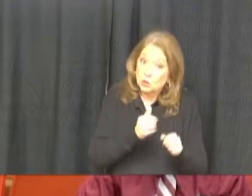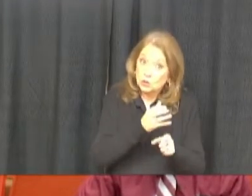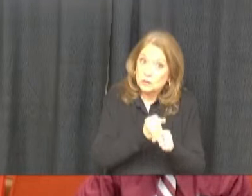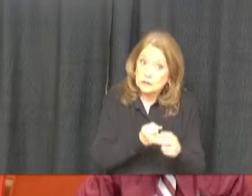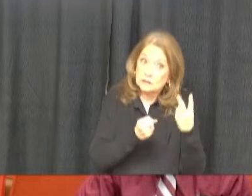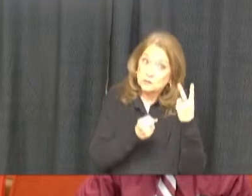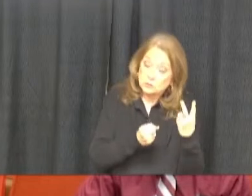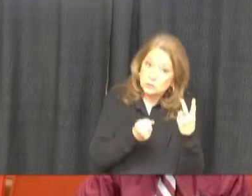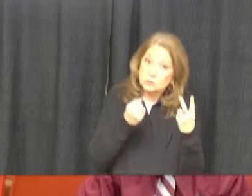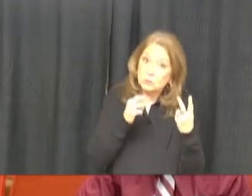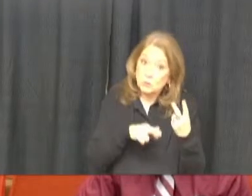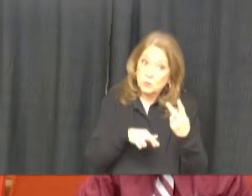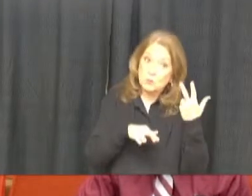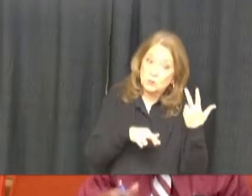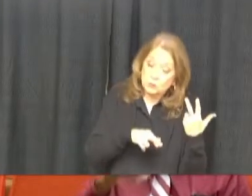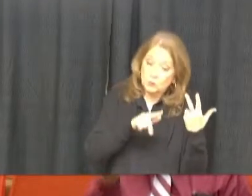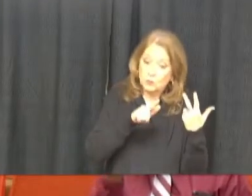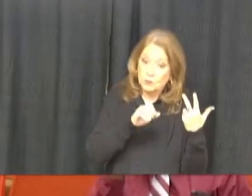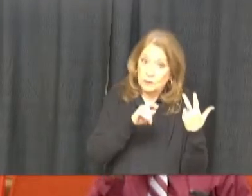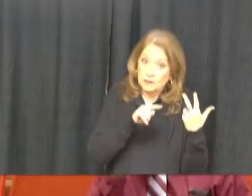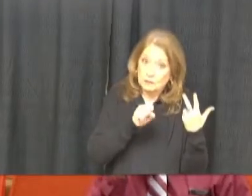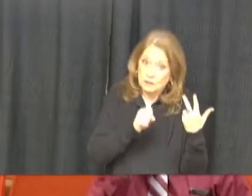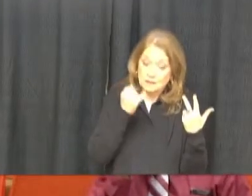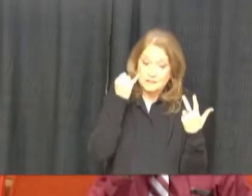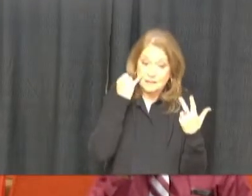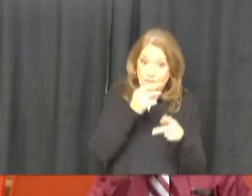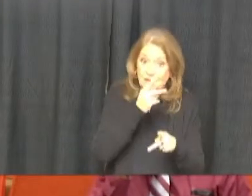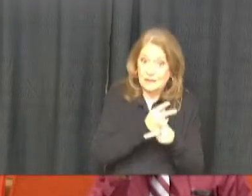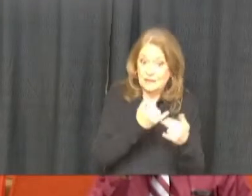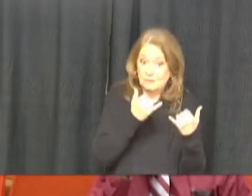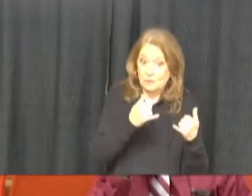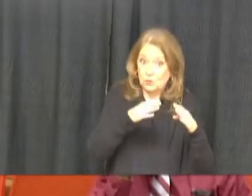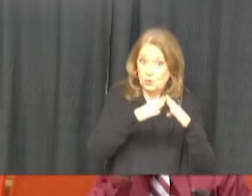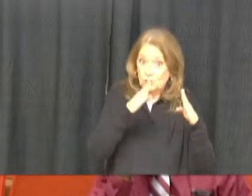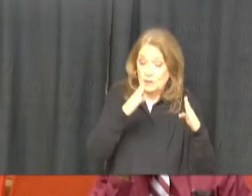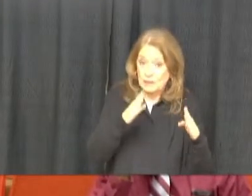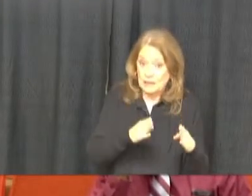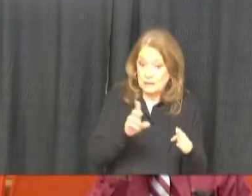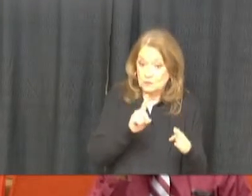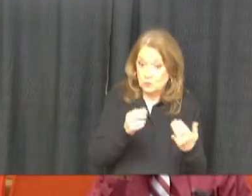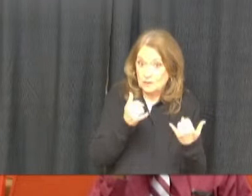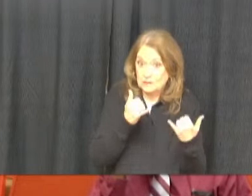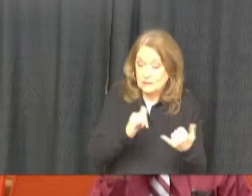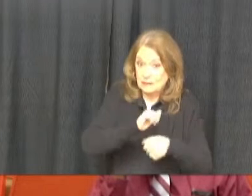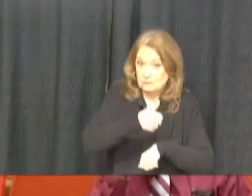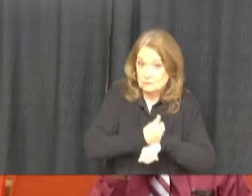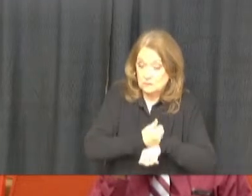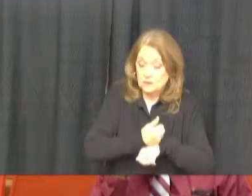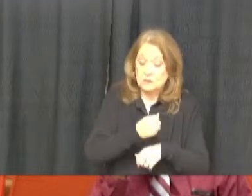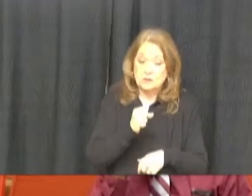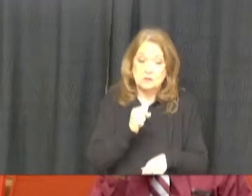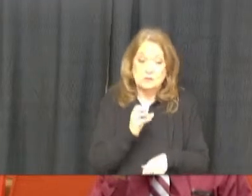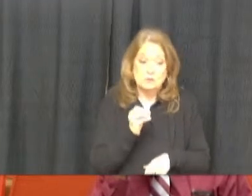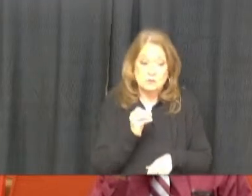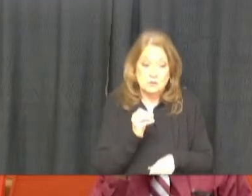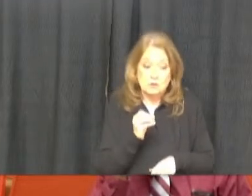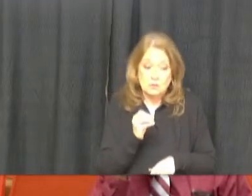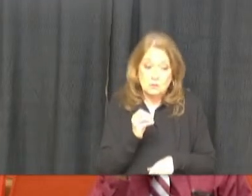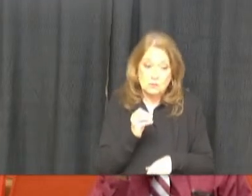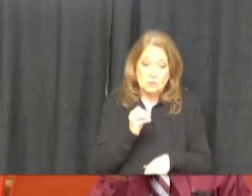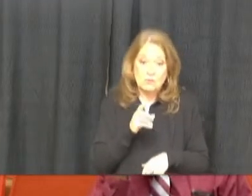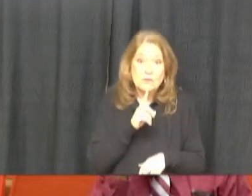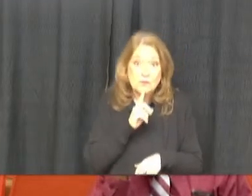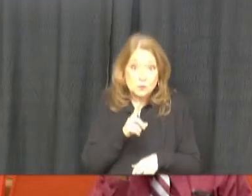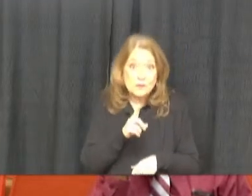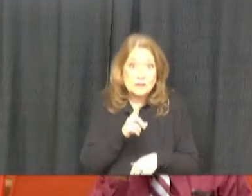or possibly 3 lots out of it, depending if they keep the current house or not where it's located. So there